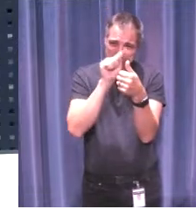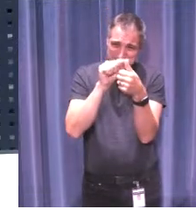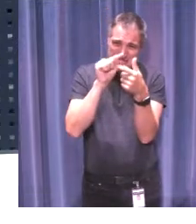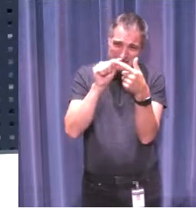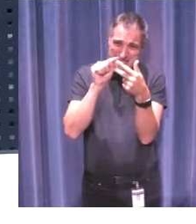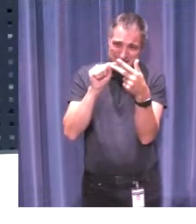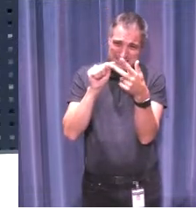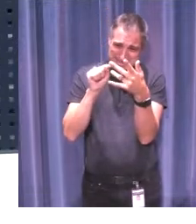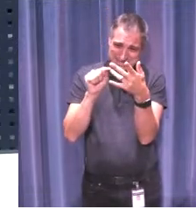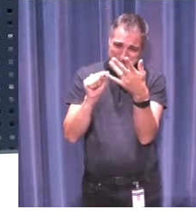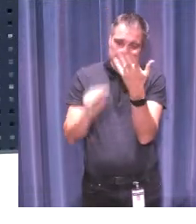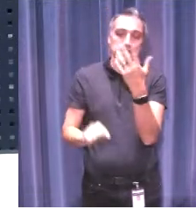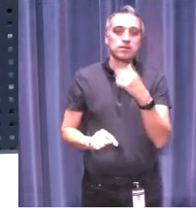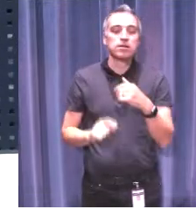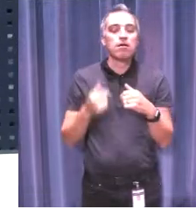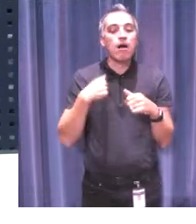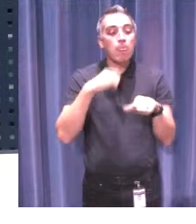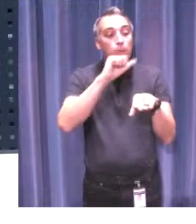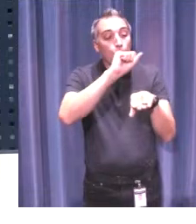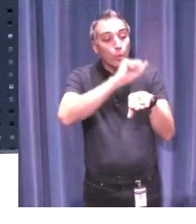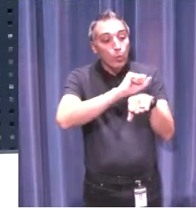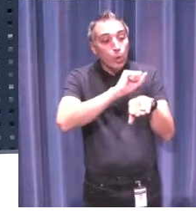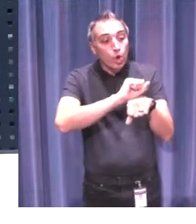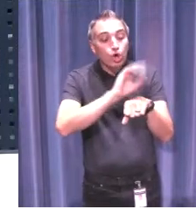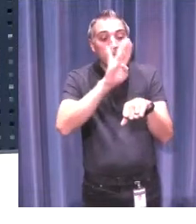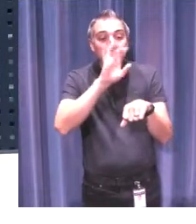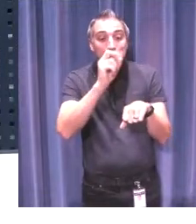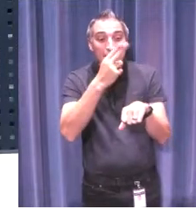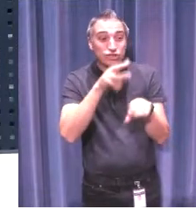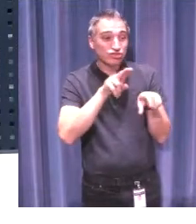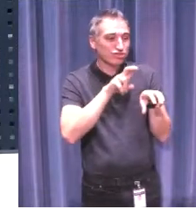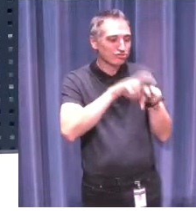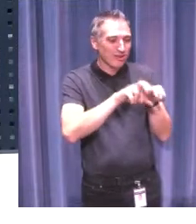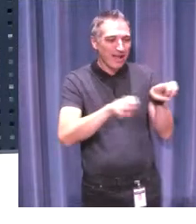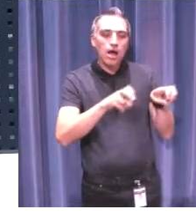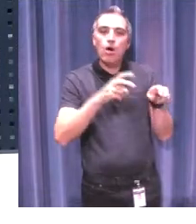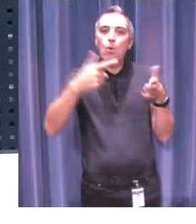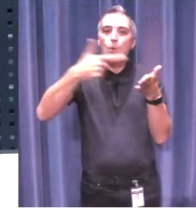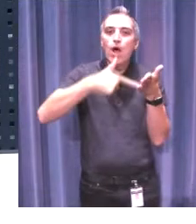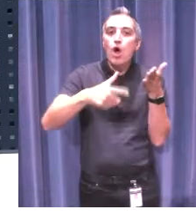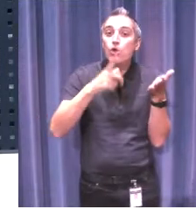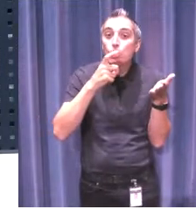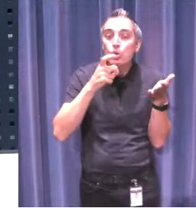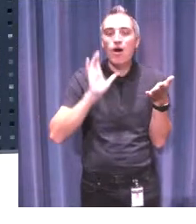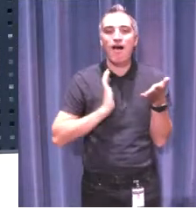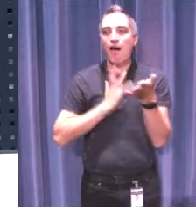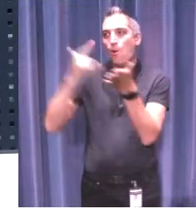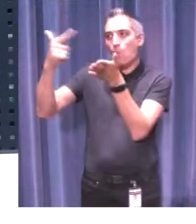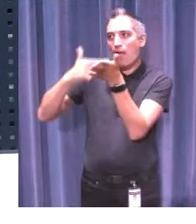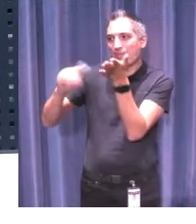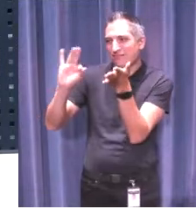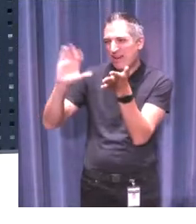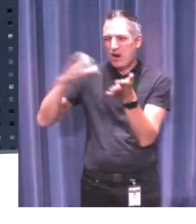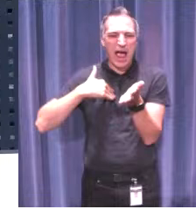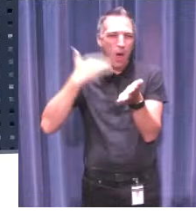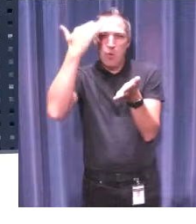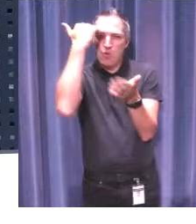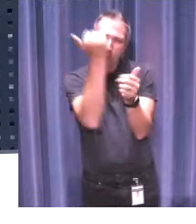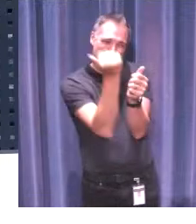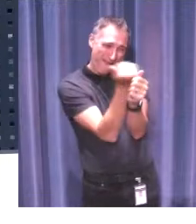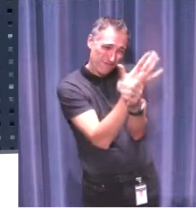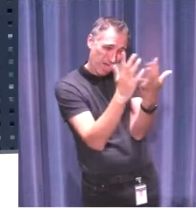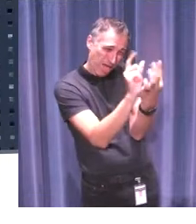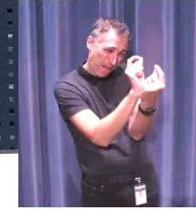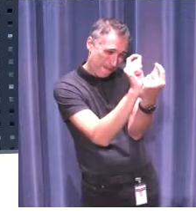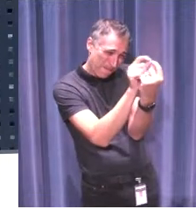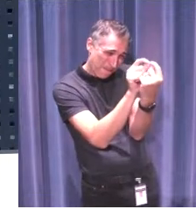had the workbenches welded by our welding faculty, and I knew every detail